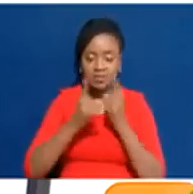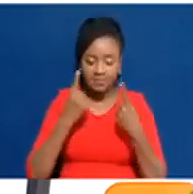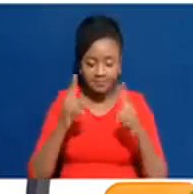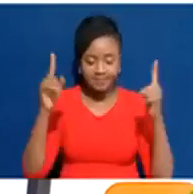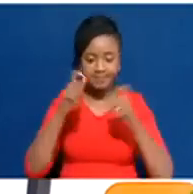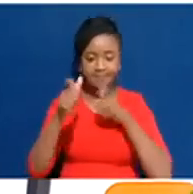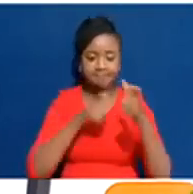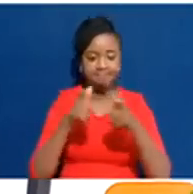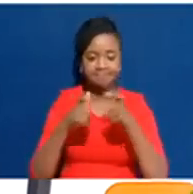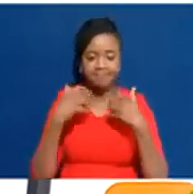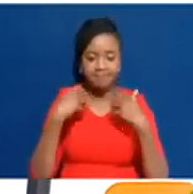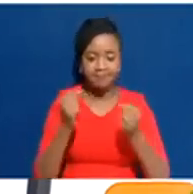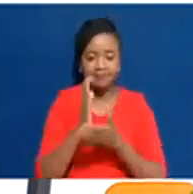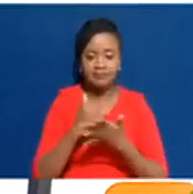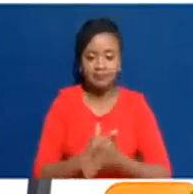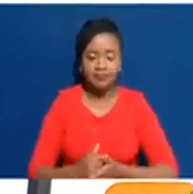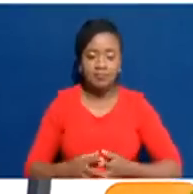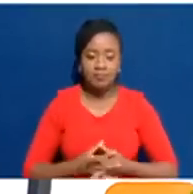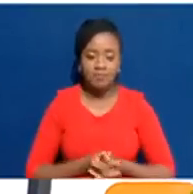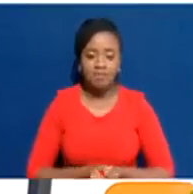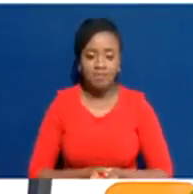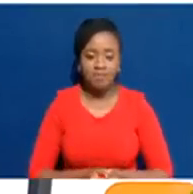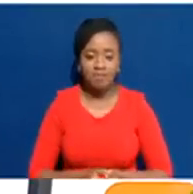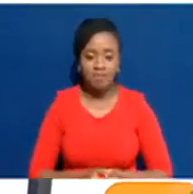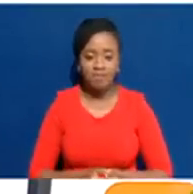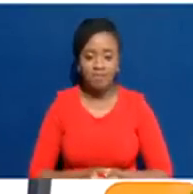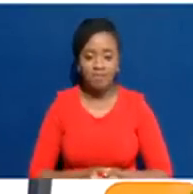manage the health sector. Laura Otieno, Citizen TV.